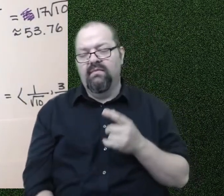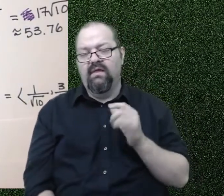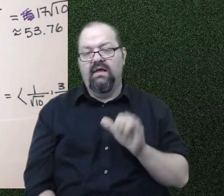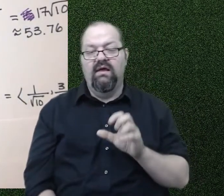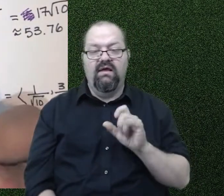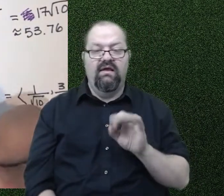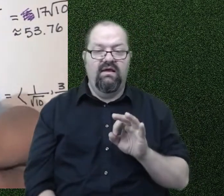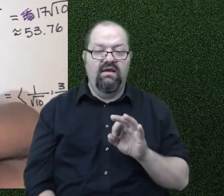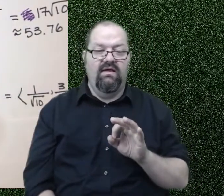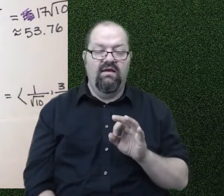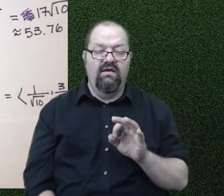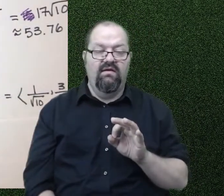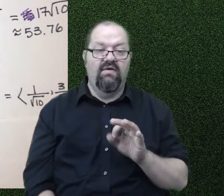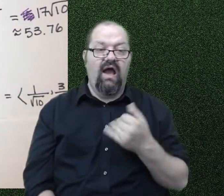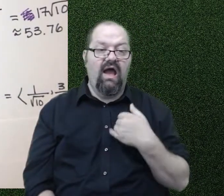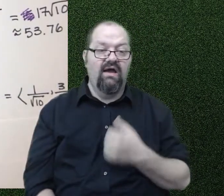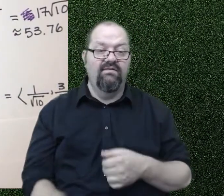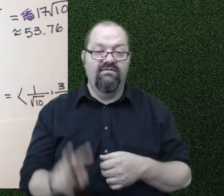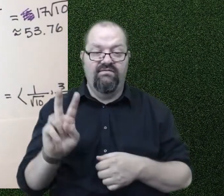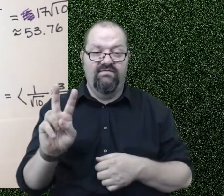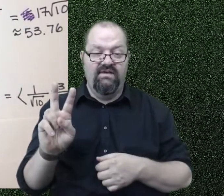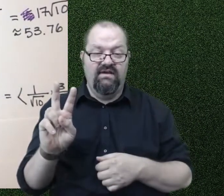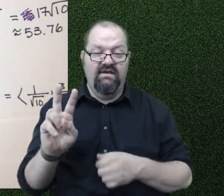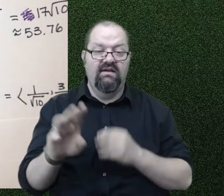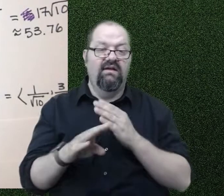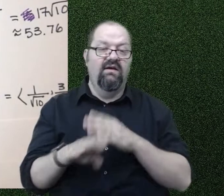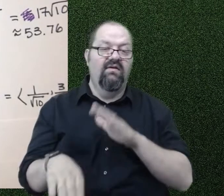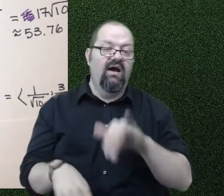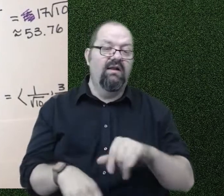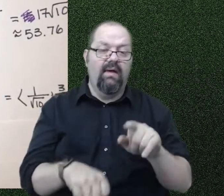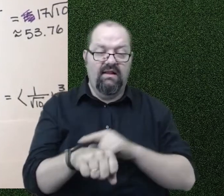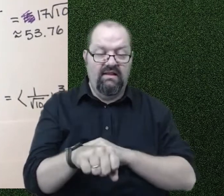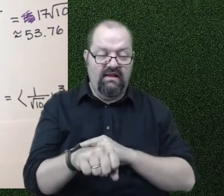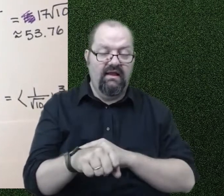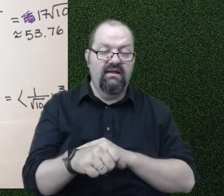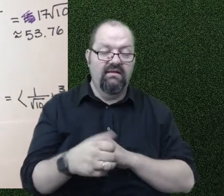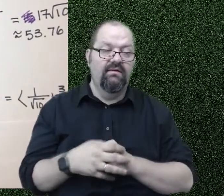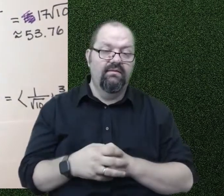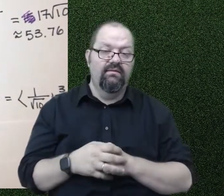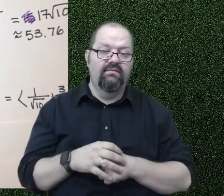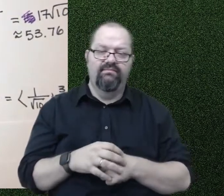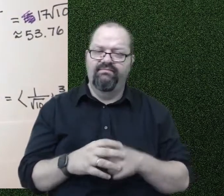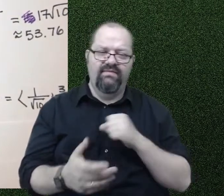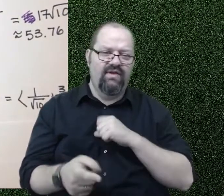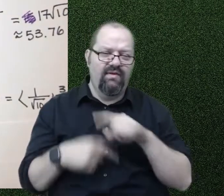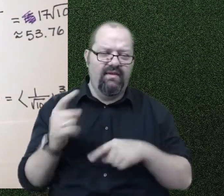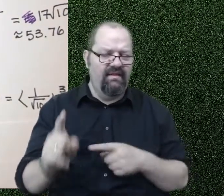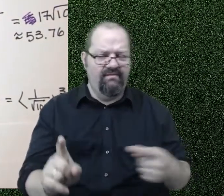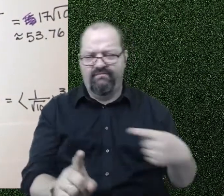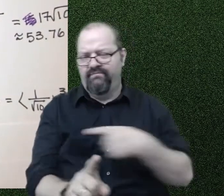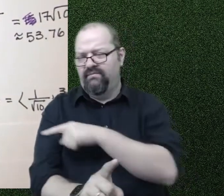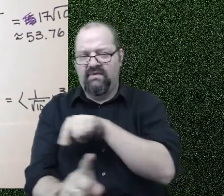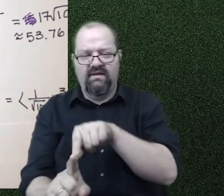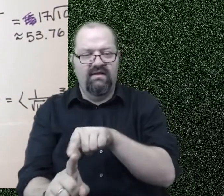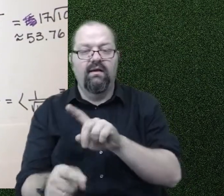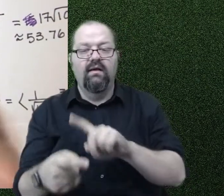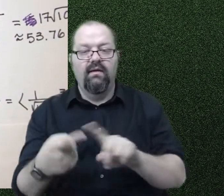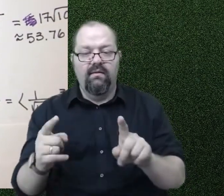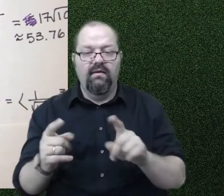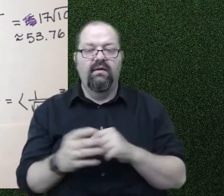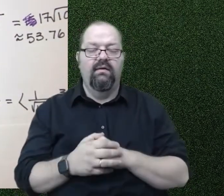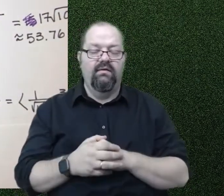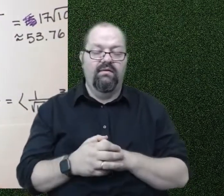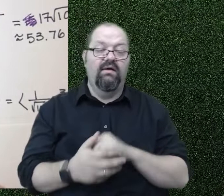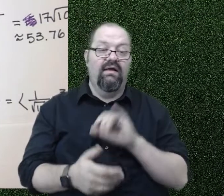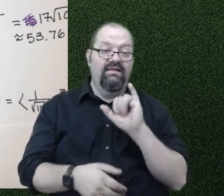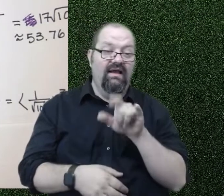take V and I divide it by its length. Sorry about that. There we go. That's